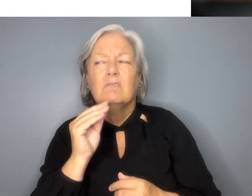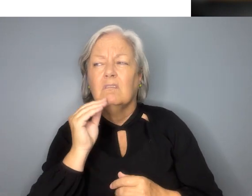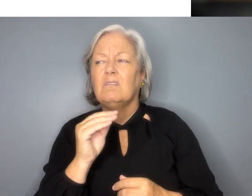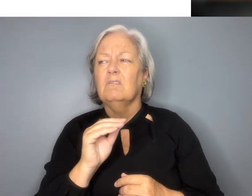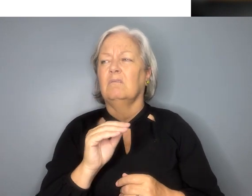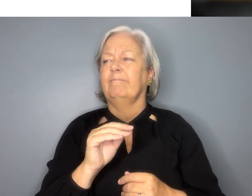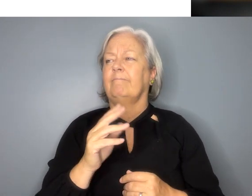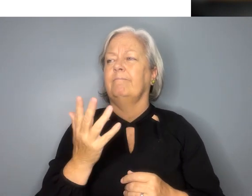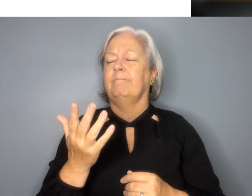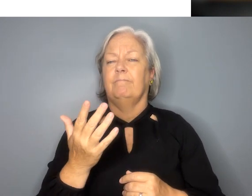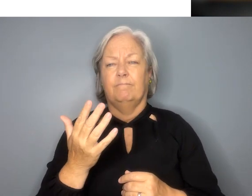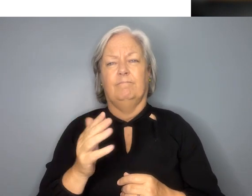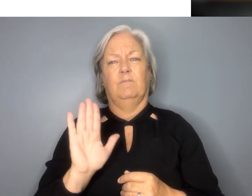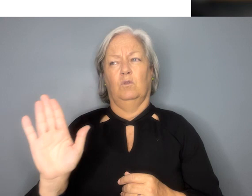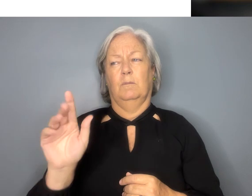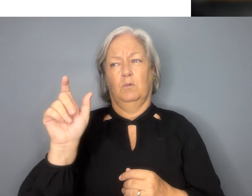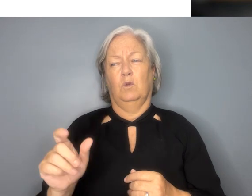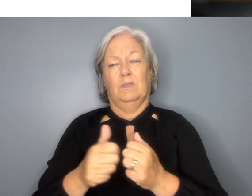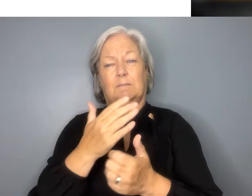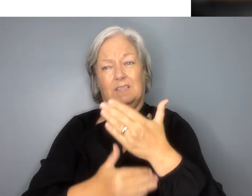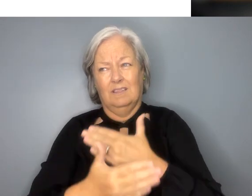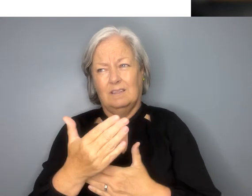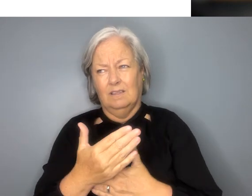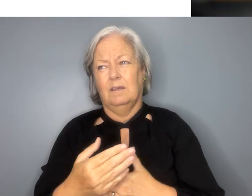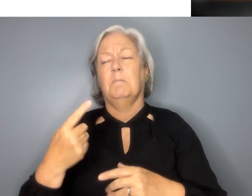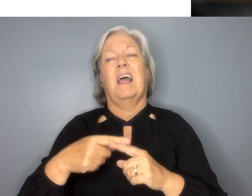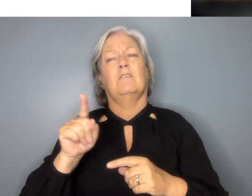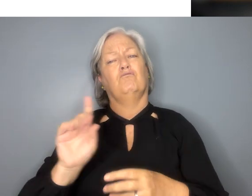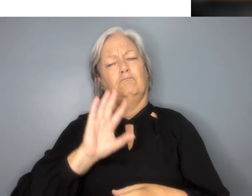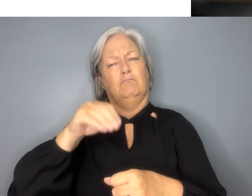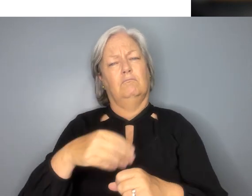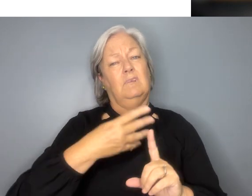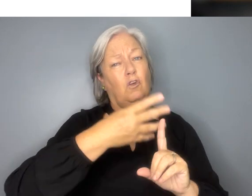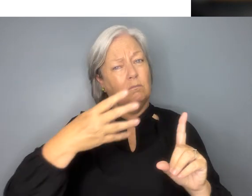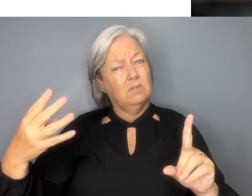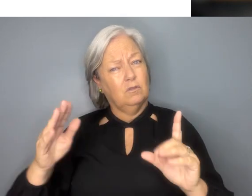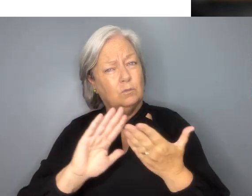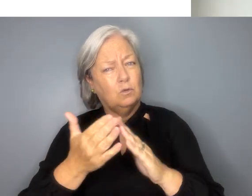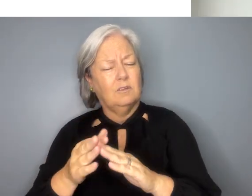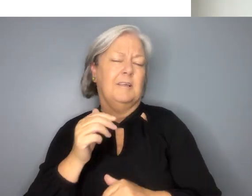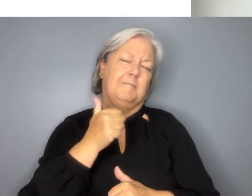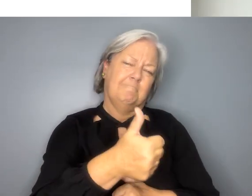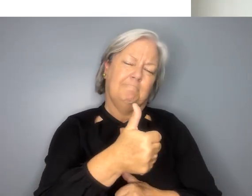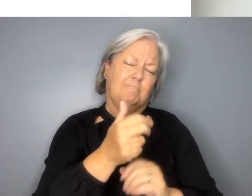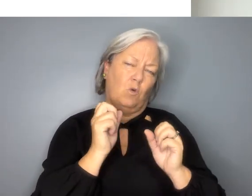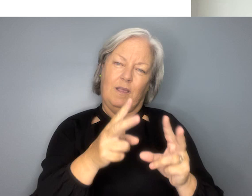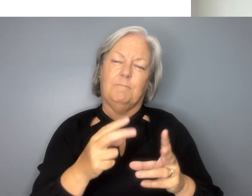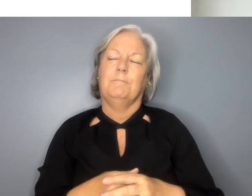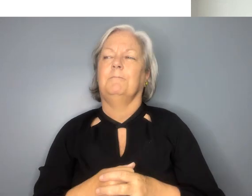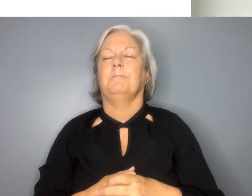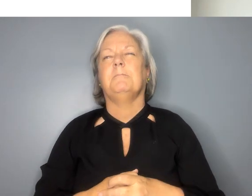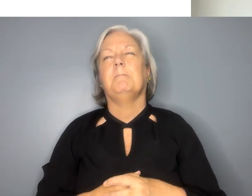or talk us through your experiences being a person with disability as well as being part of the LGBTI community? Yeah,